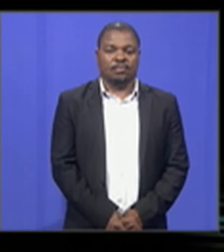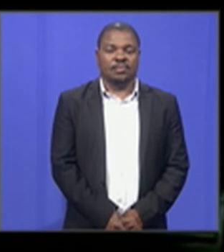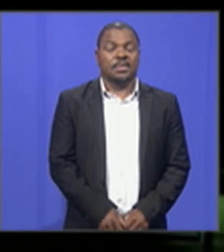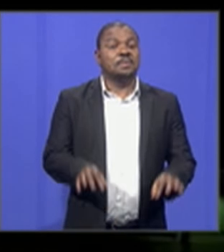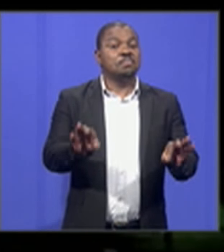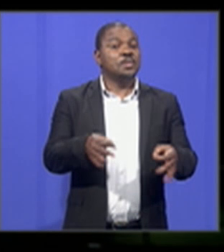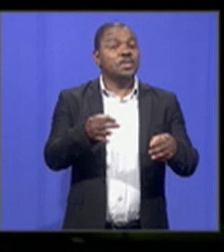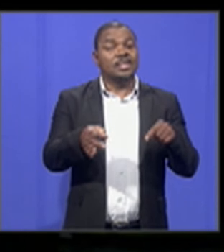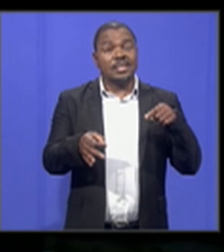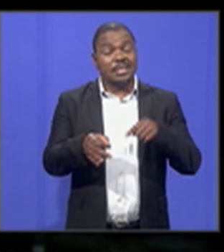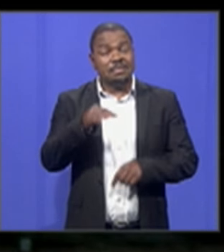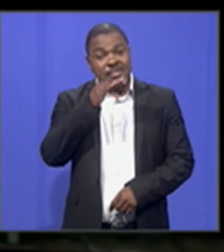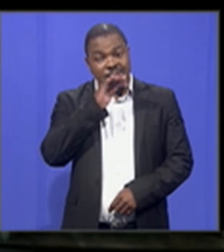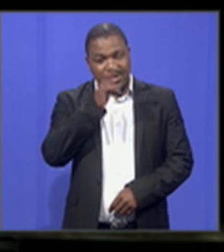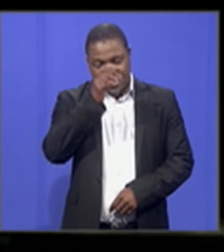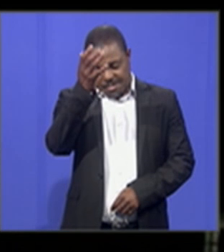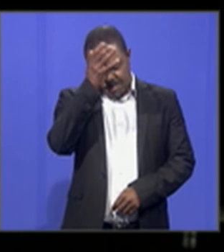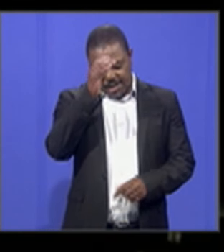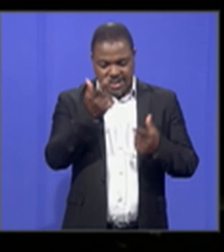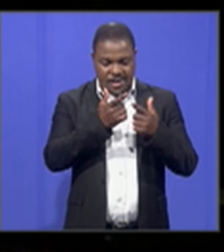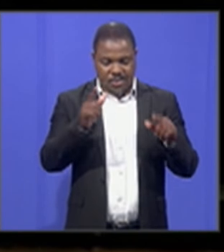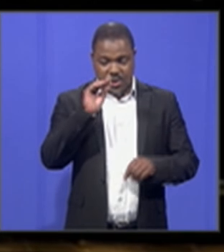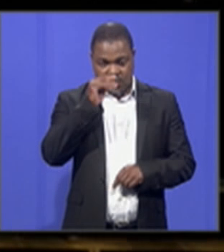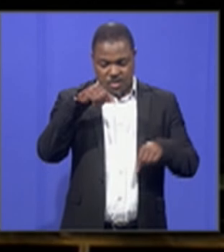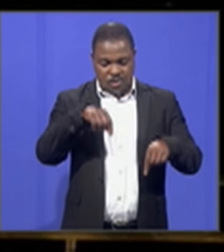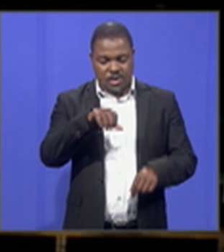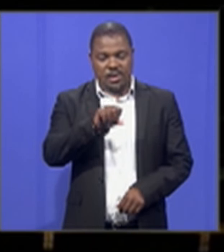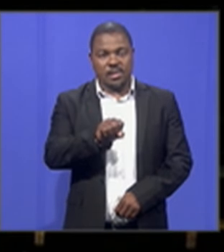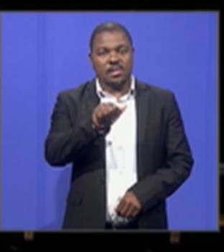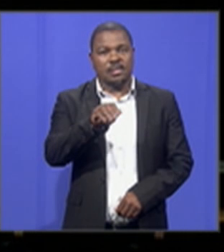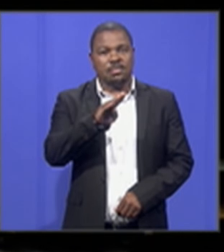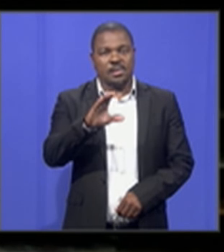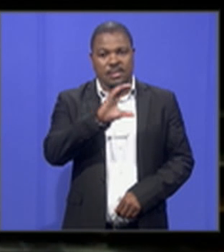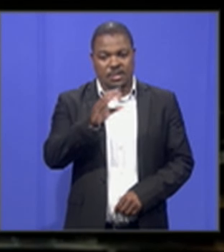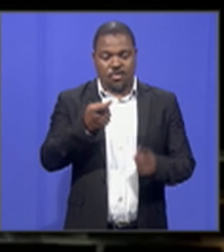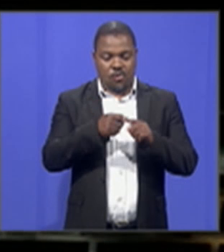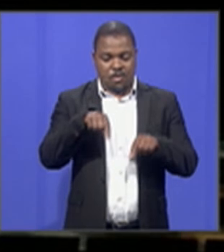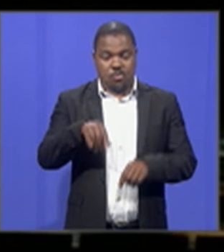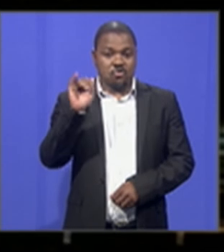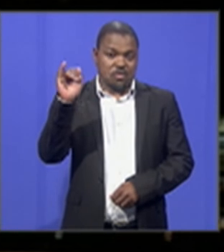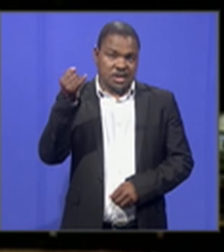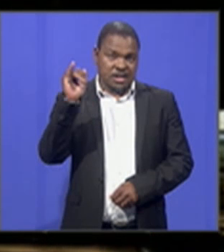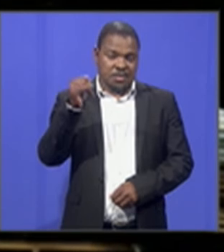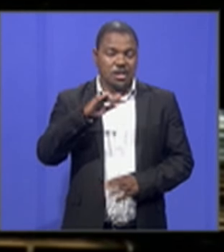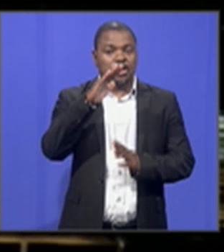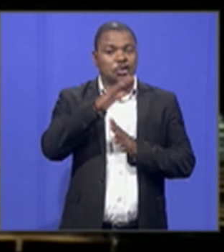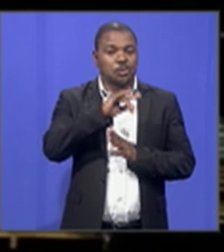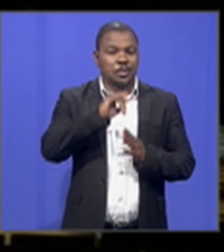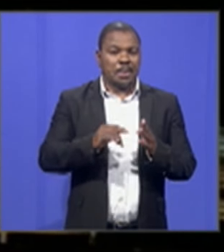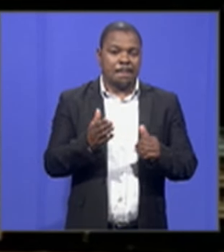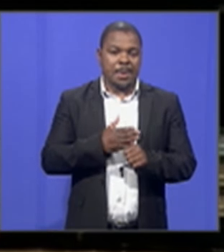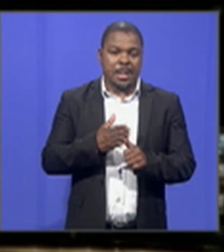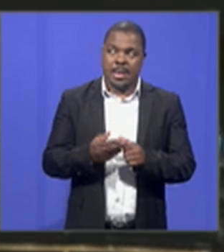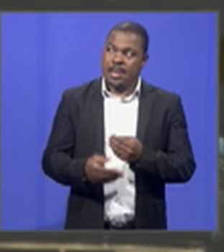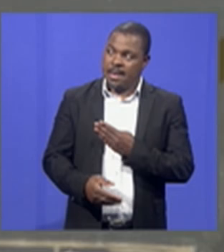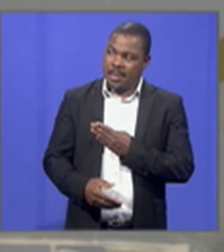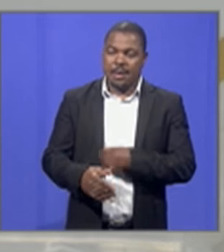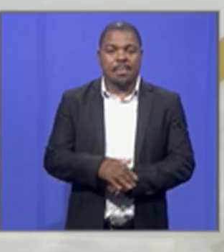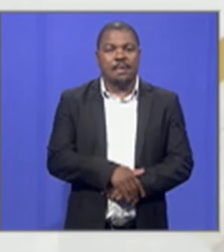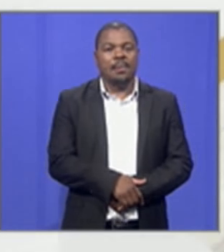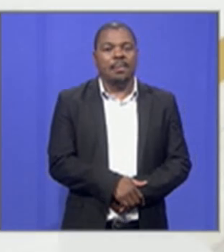Molochana o re go sha go ditaba tša leleme la Sepedi tša SABC 2 go tšwa ka Studio 10 Auckland Park Johannesburg pele ke dihlogo.